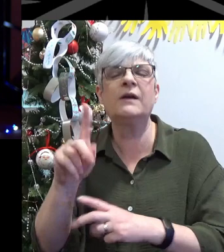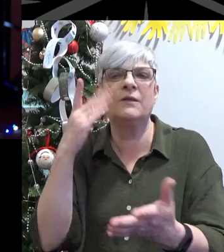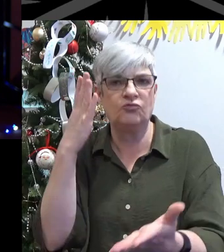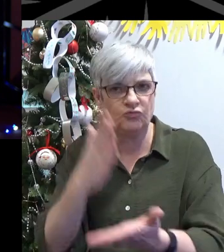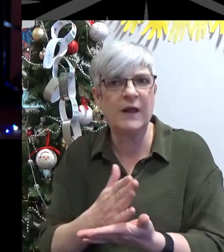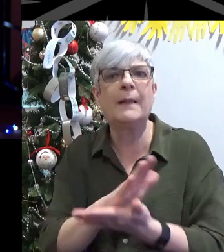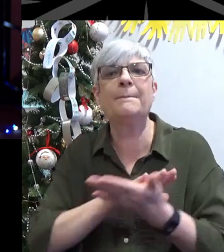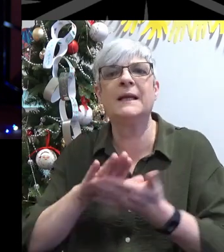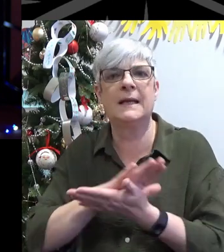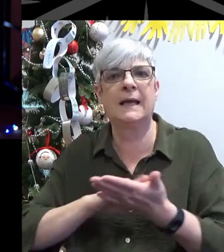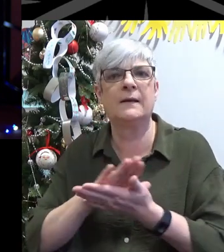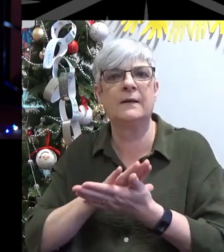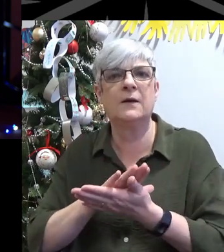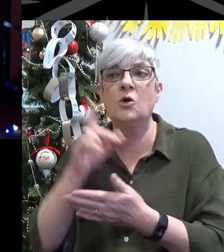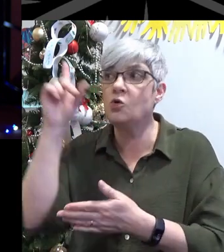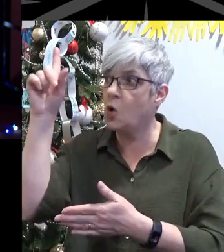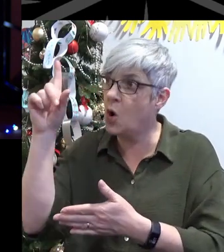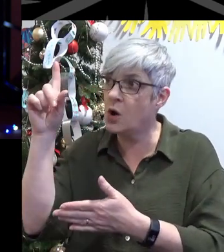us.